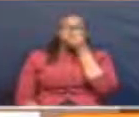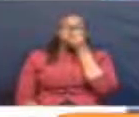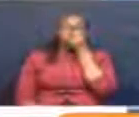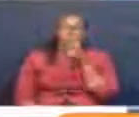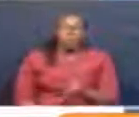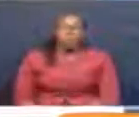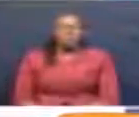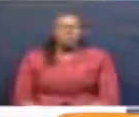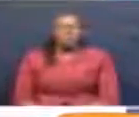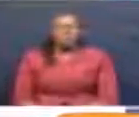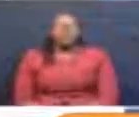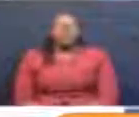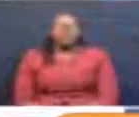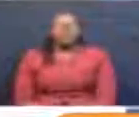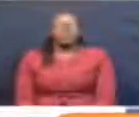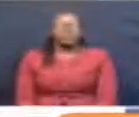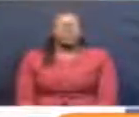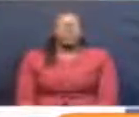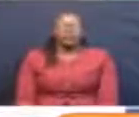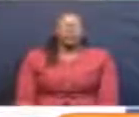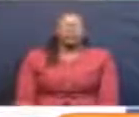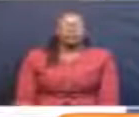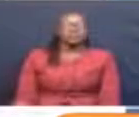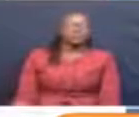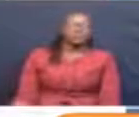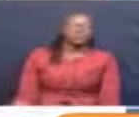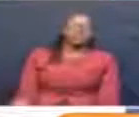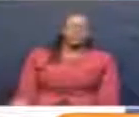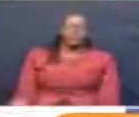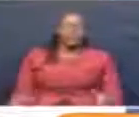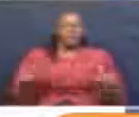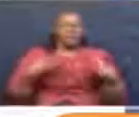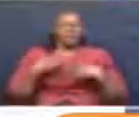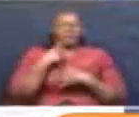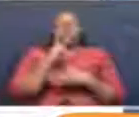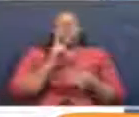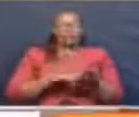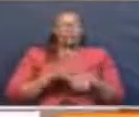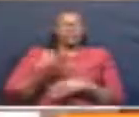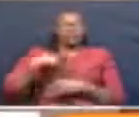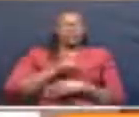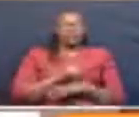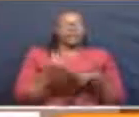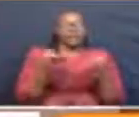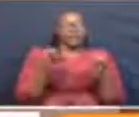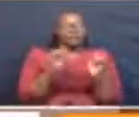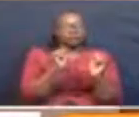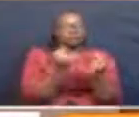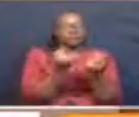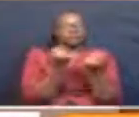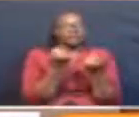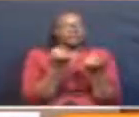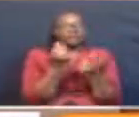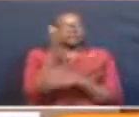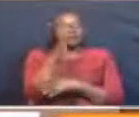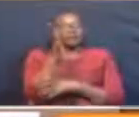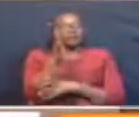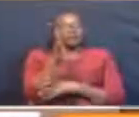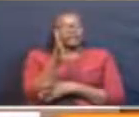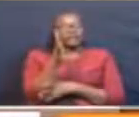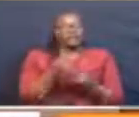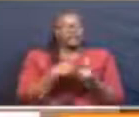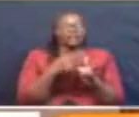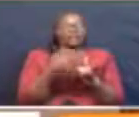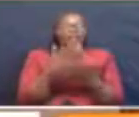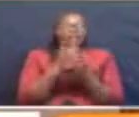What about there's them? Been logging. Yes. Okay. And mostly people say, when we are fighting, or not fighting, we're trying to save our